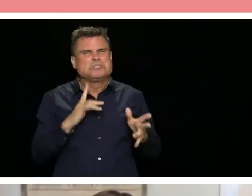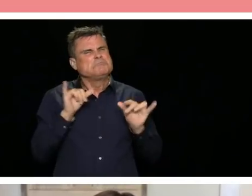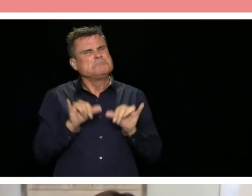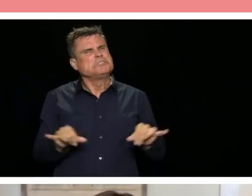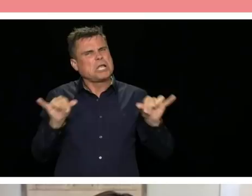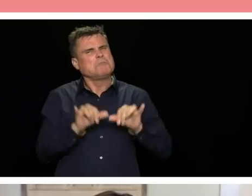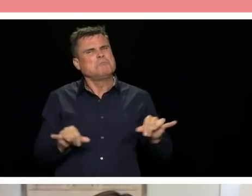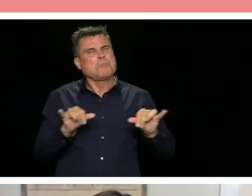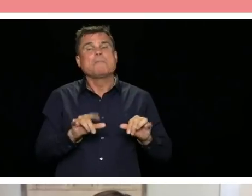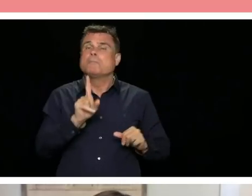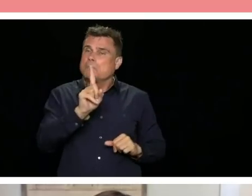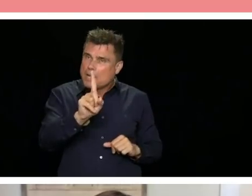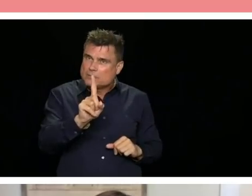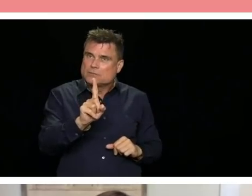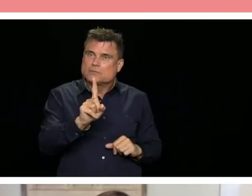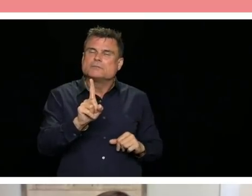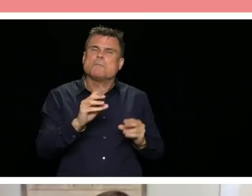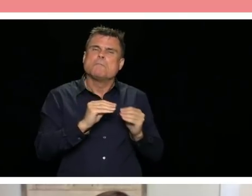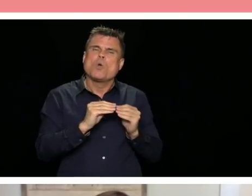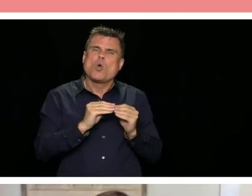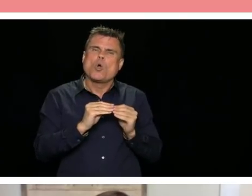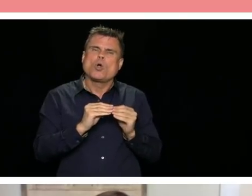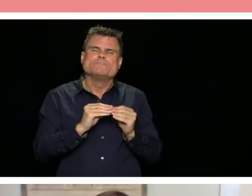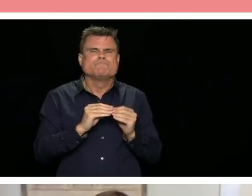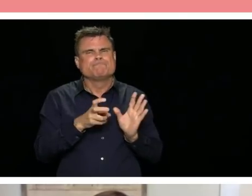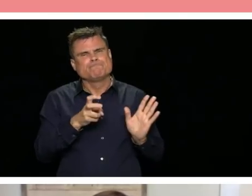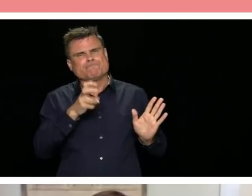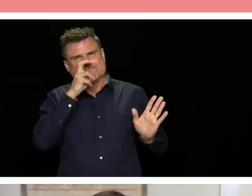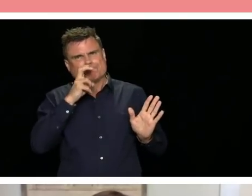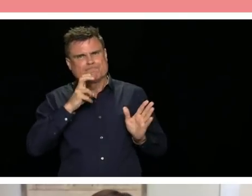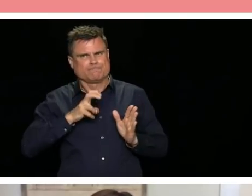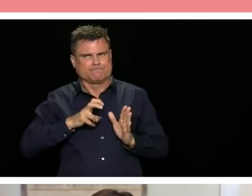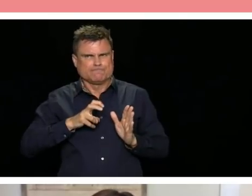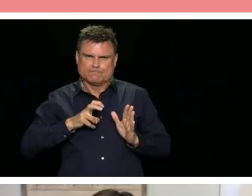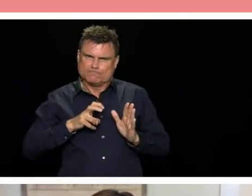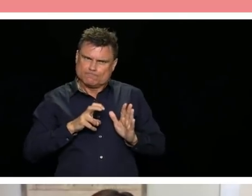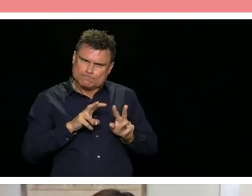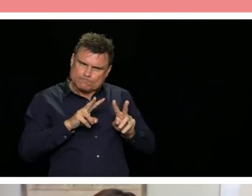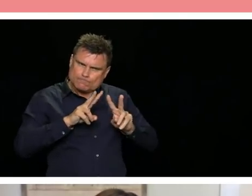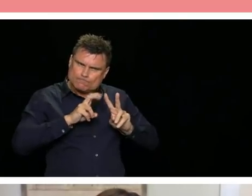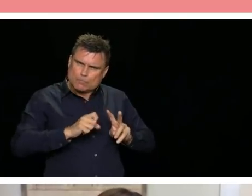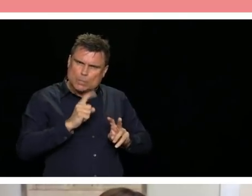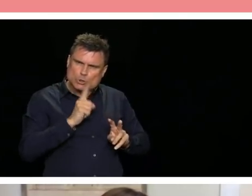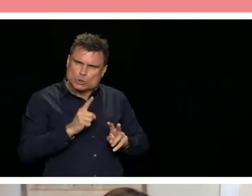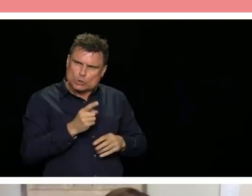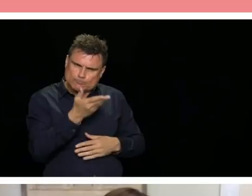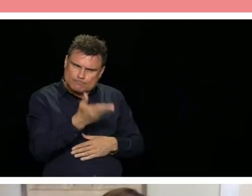about the COVID virus. I'm worried about all the other viruses that kids can pick up.